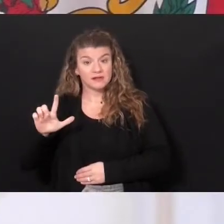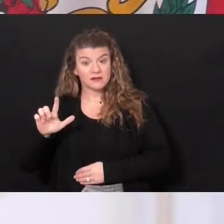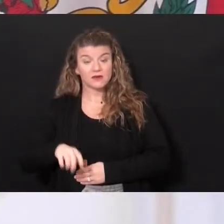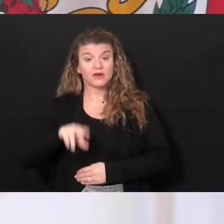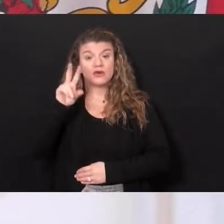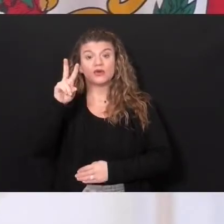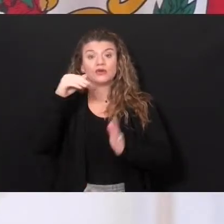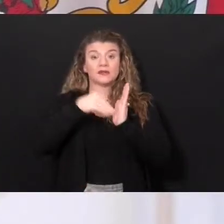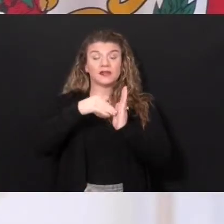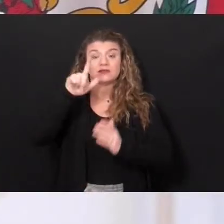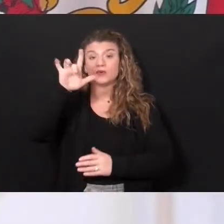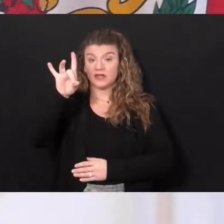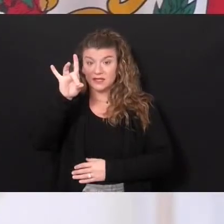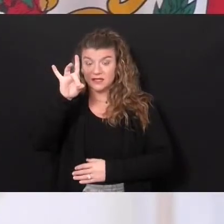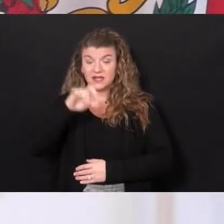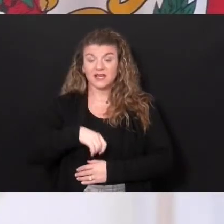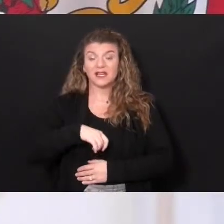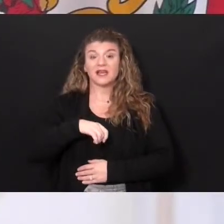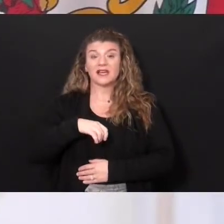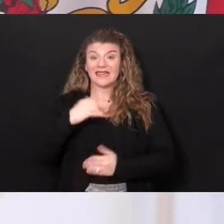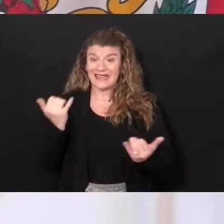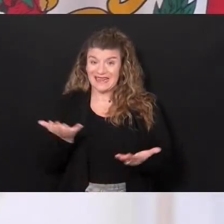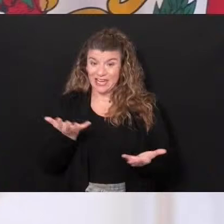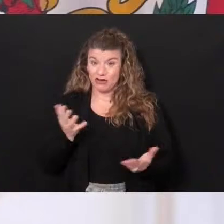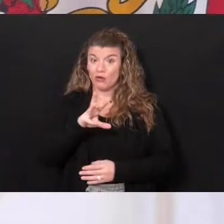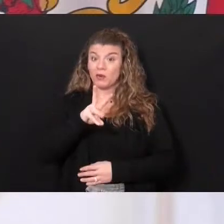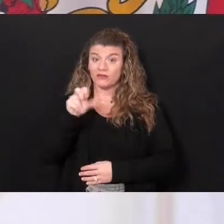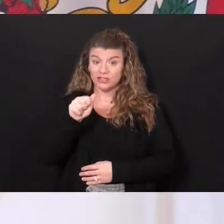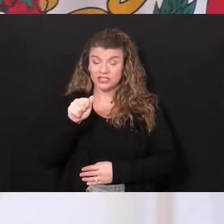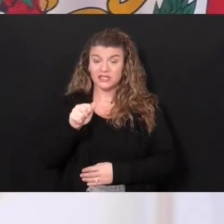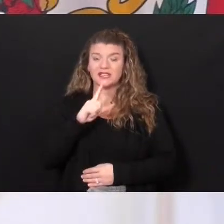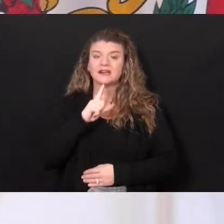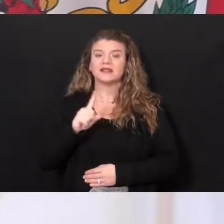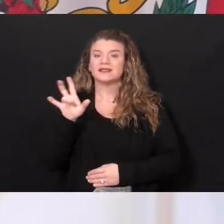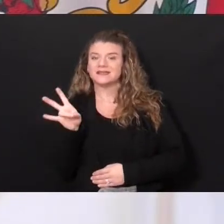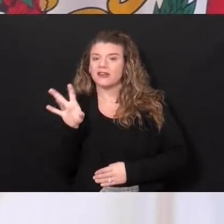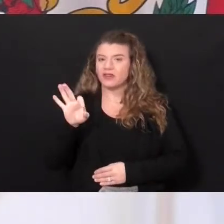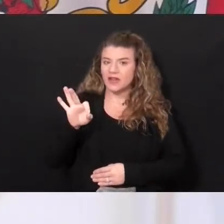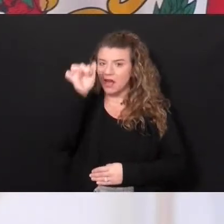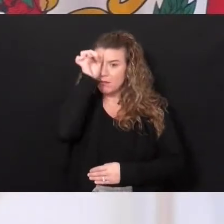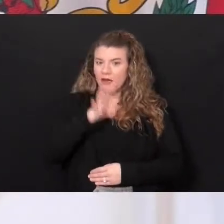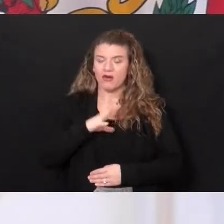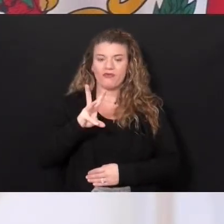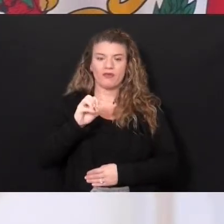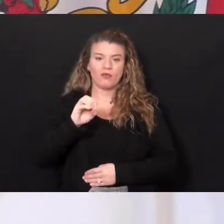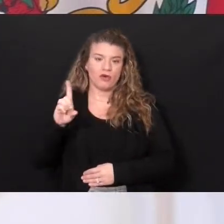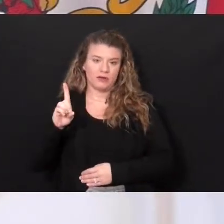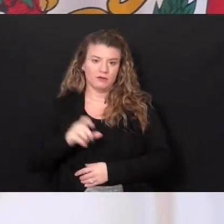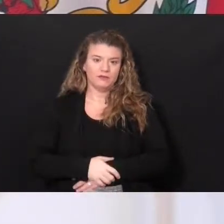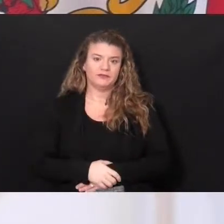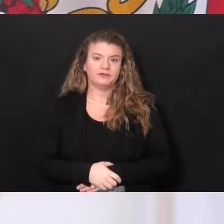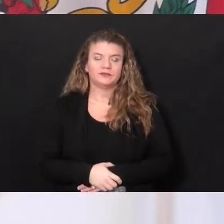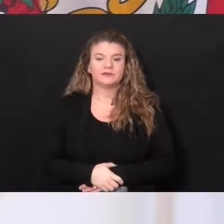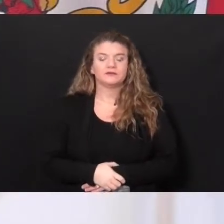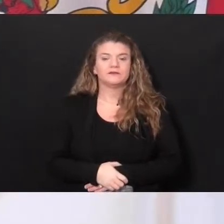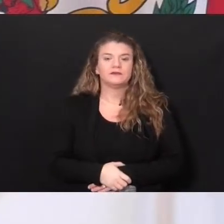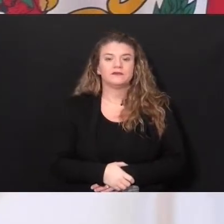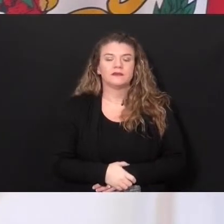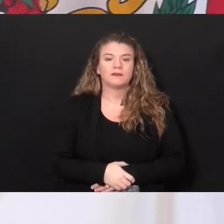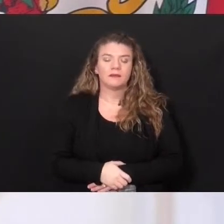And the 2028 death in West Virginia, a 79-year-old male from Wood County.